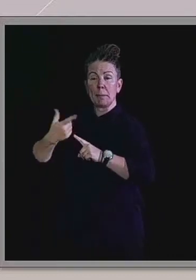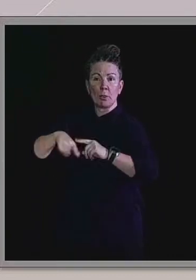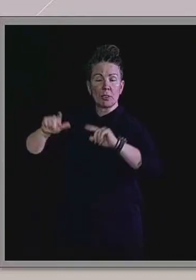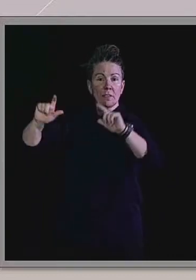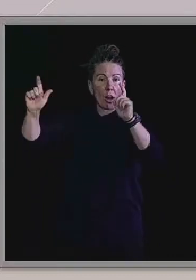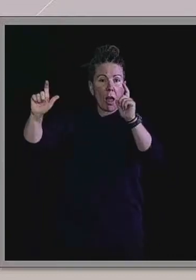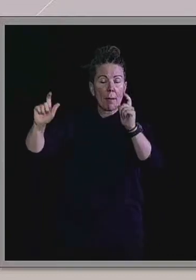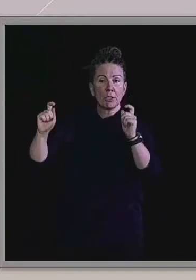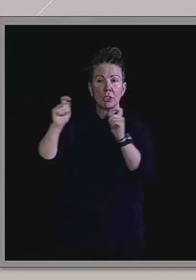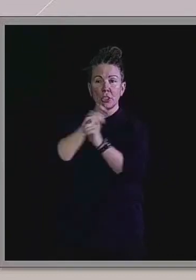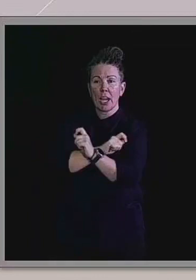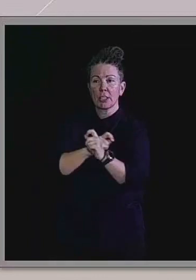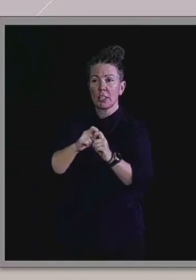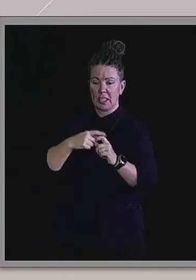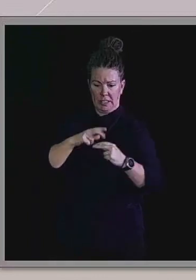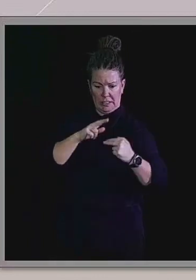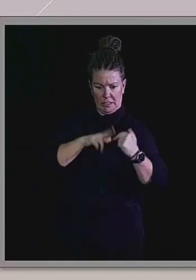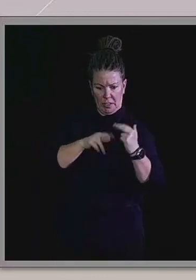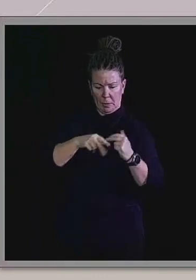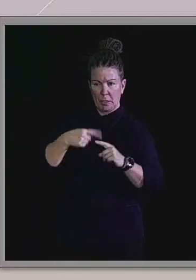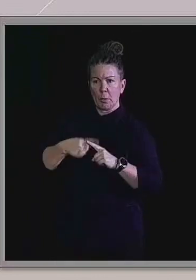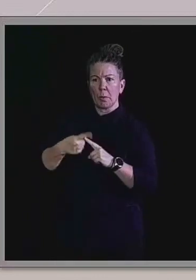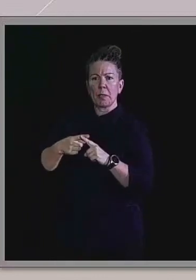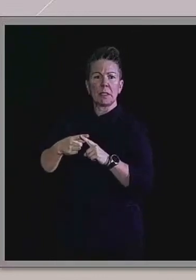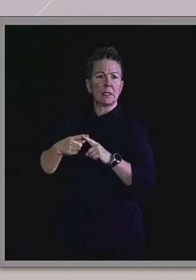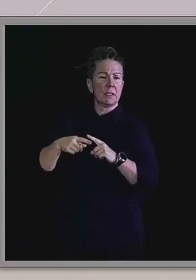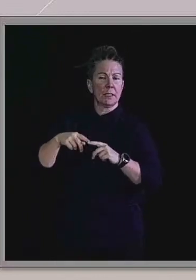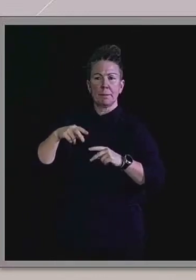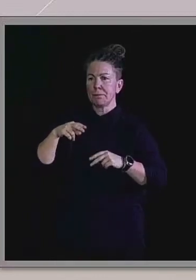to develop all these batteries and